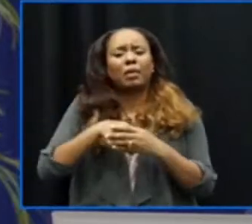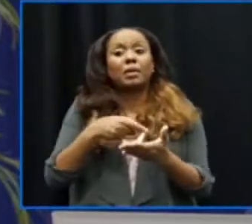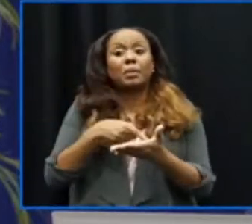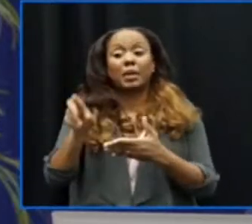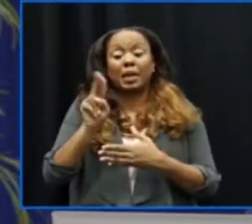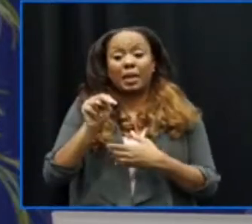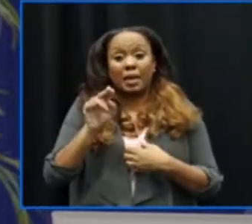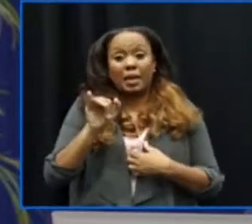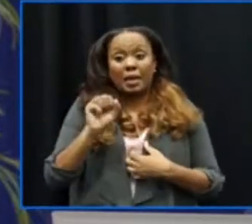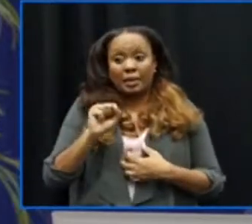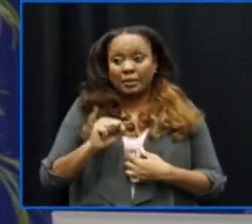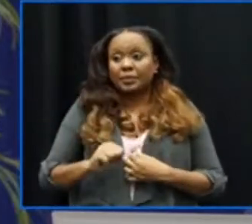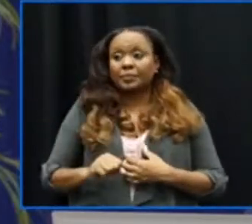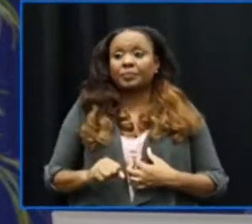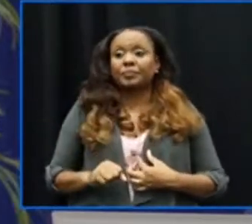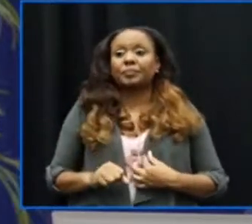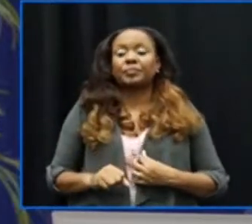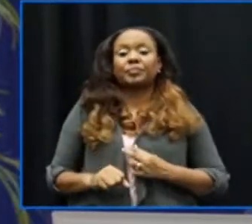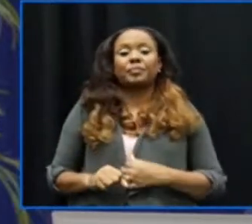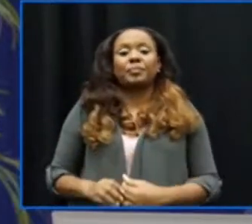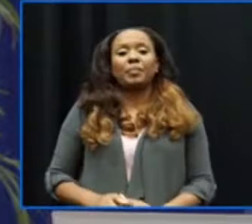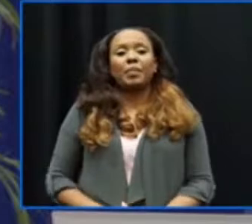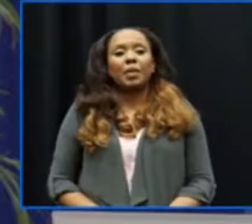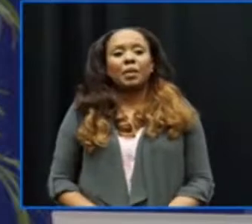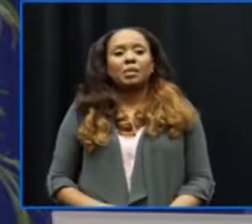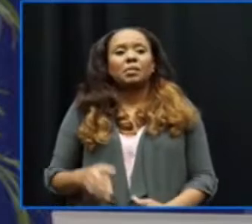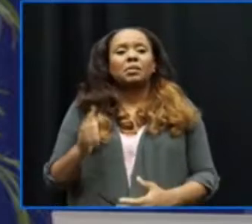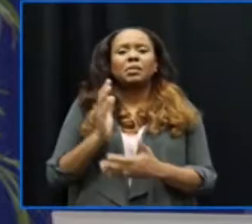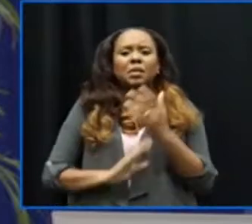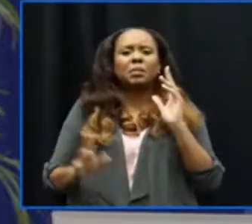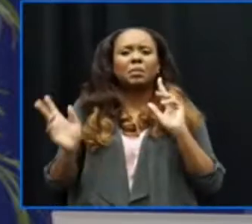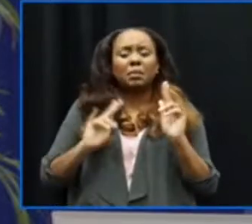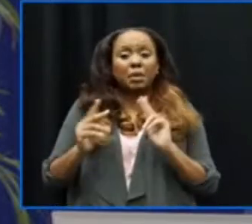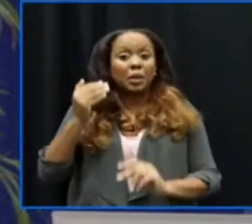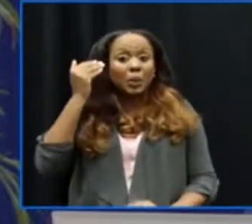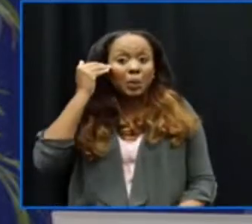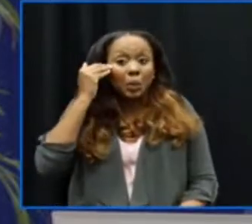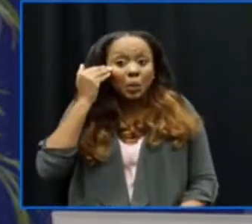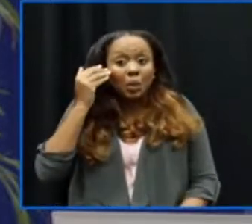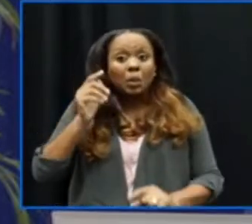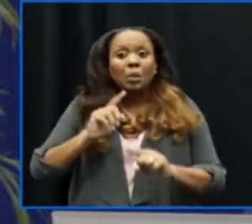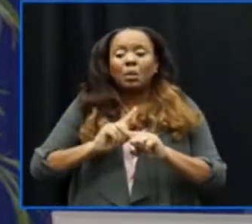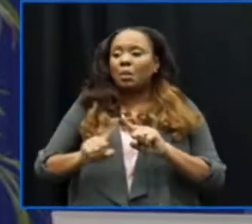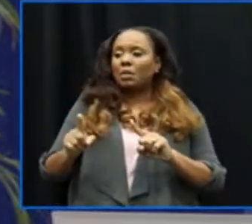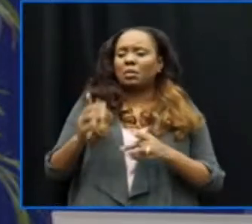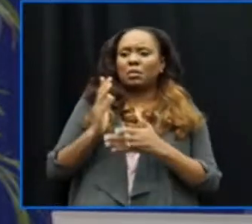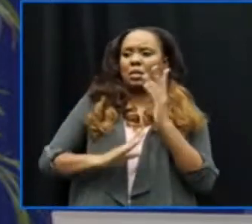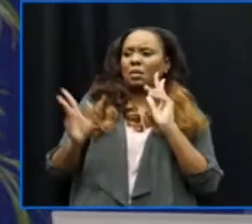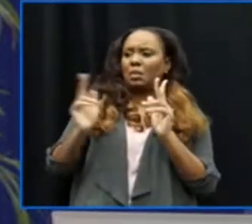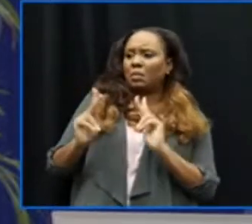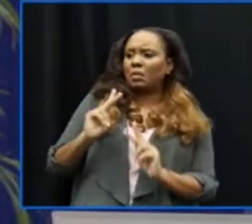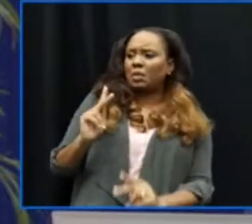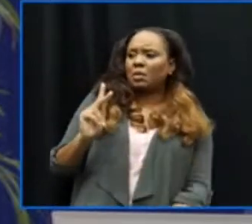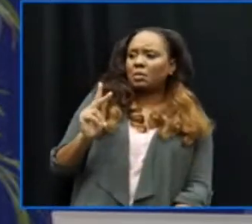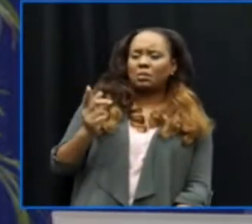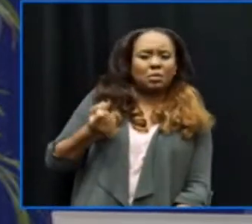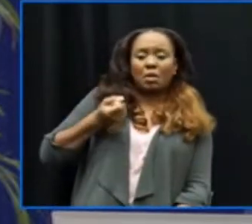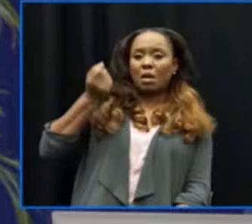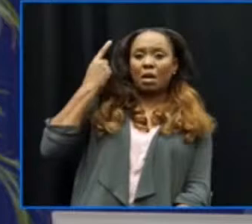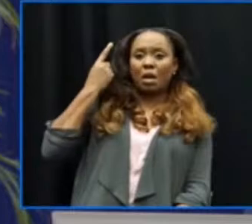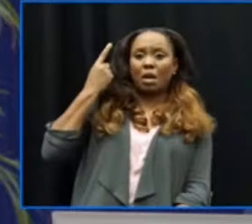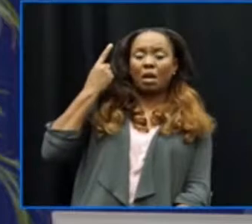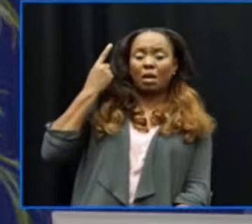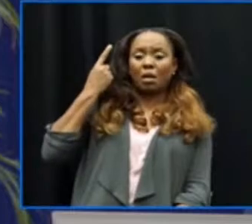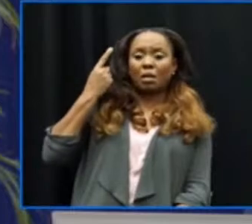to people is that although they recognize it's an issue, it's not always clear to them why this issue is there, where it's actually come from.